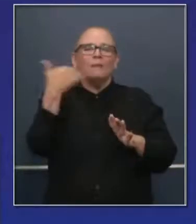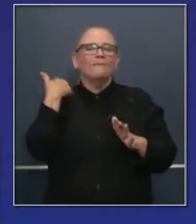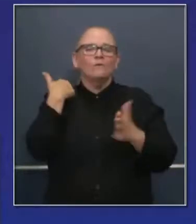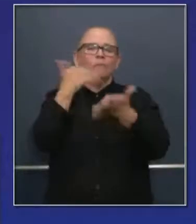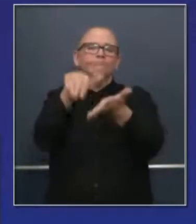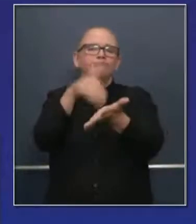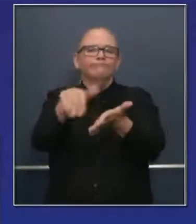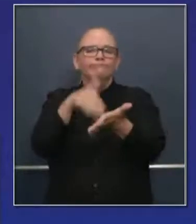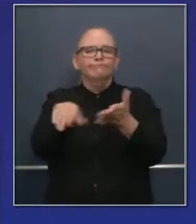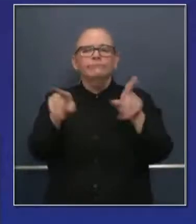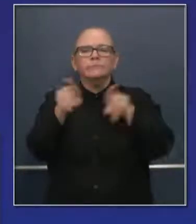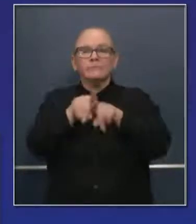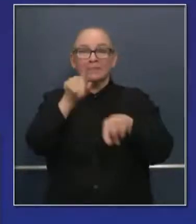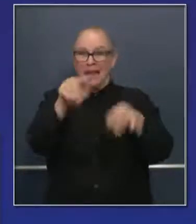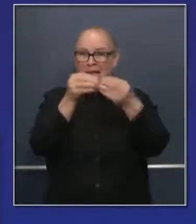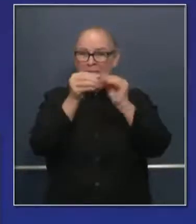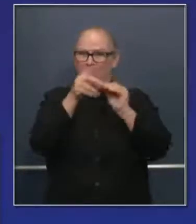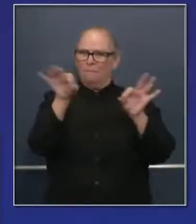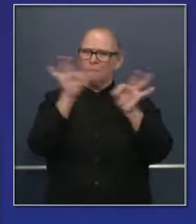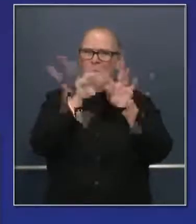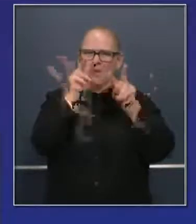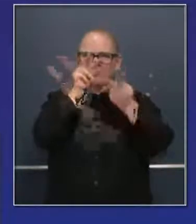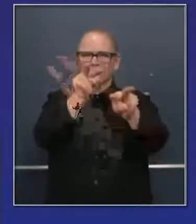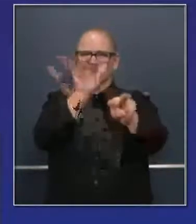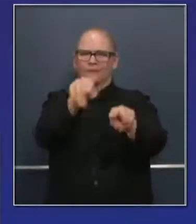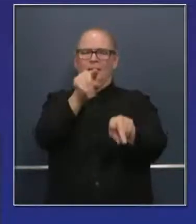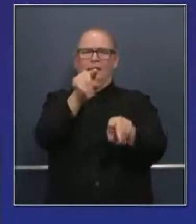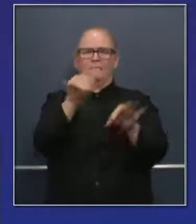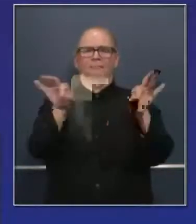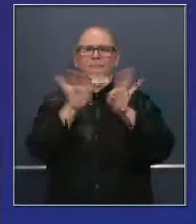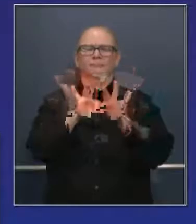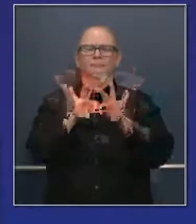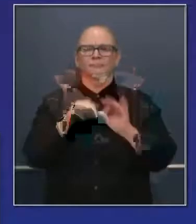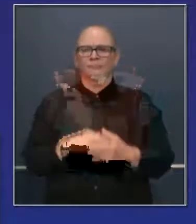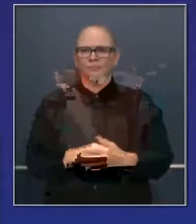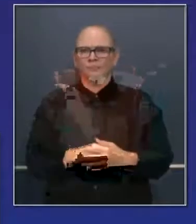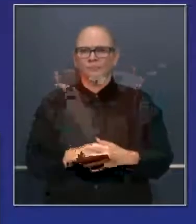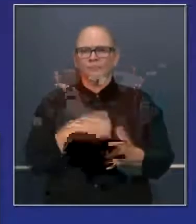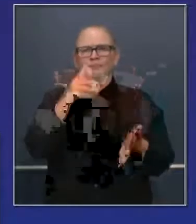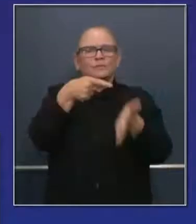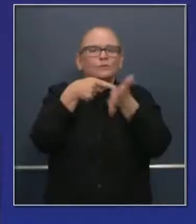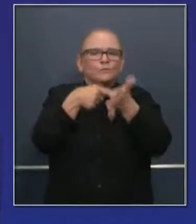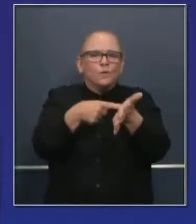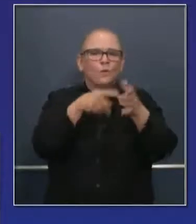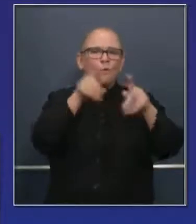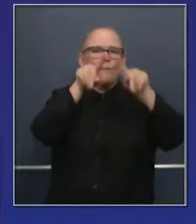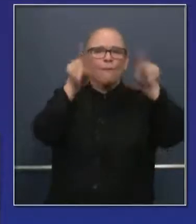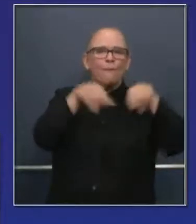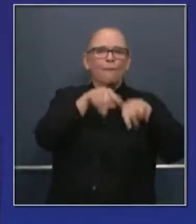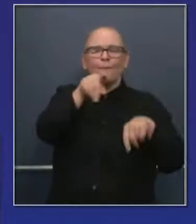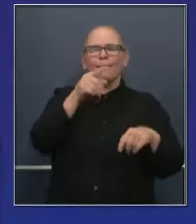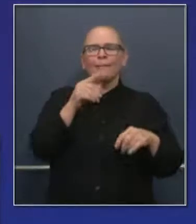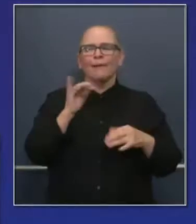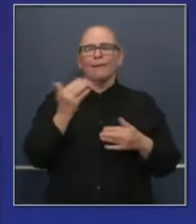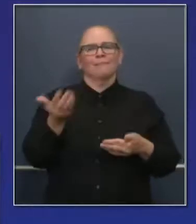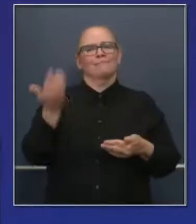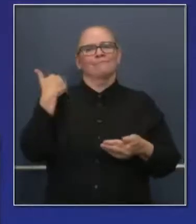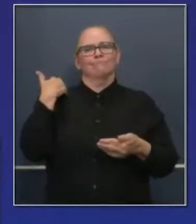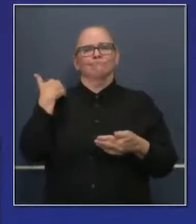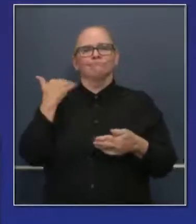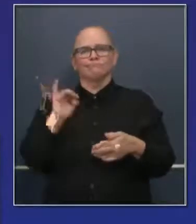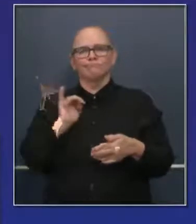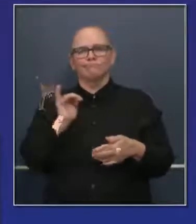is so important. Here is extending on the narrative of some early good